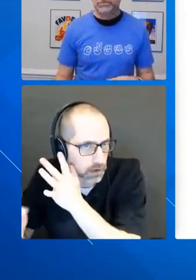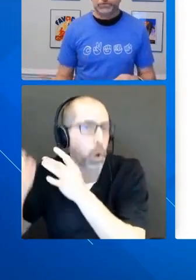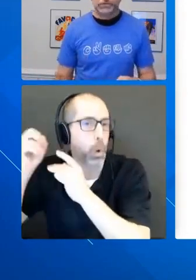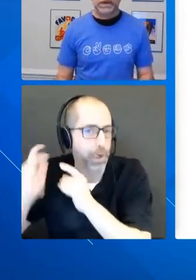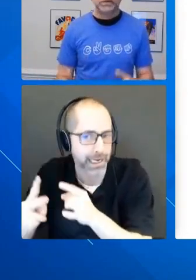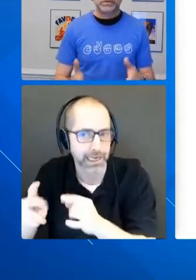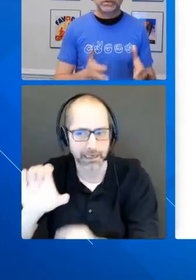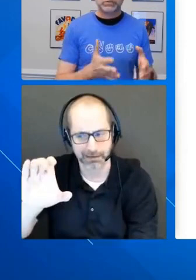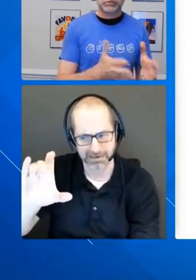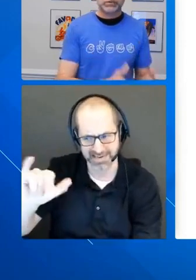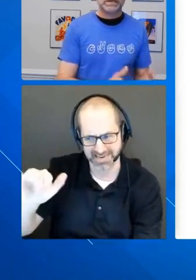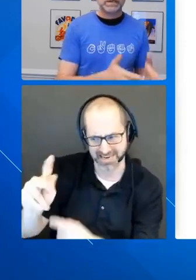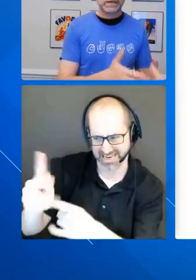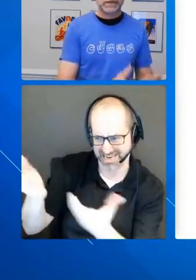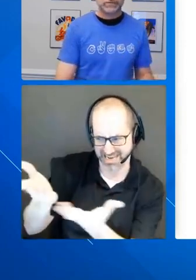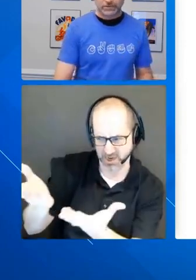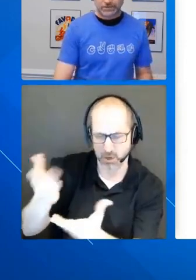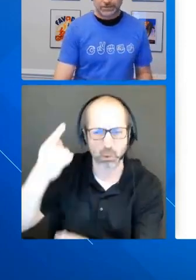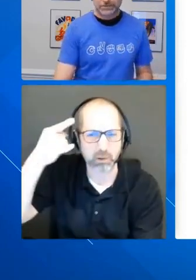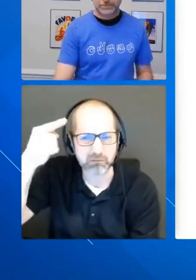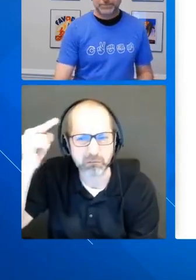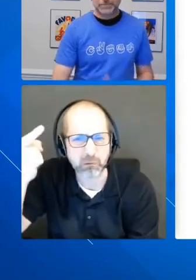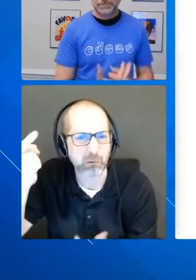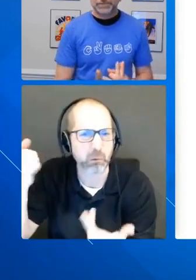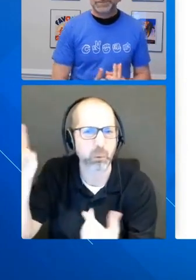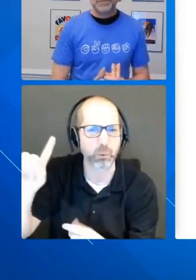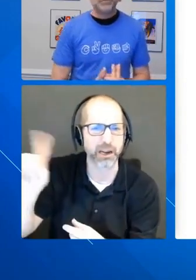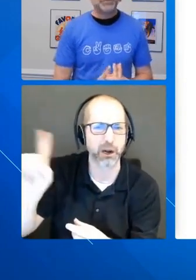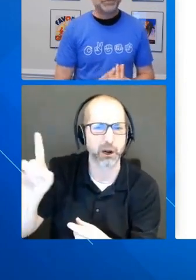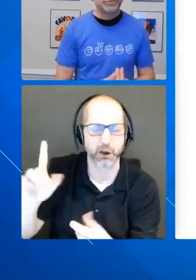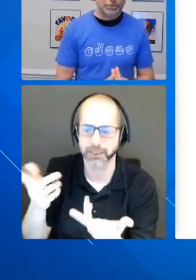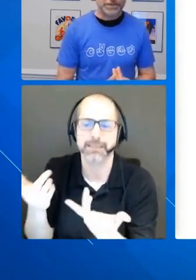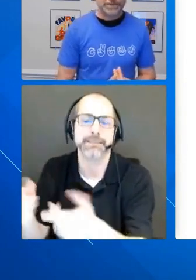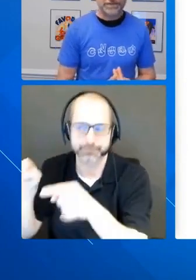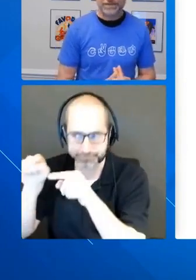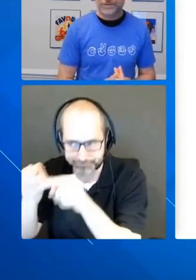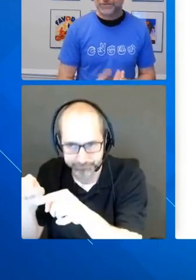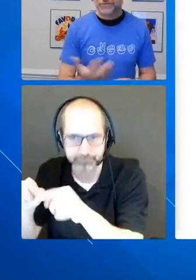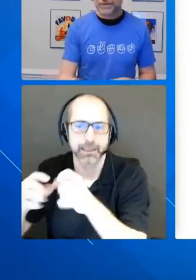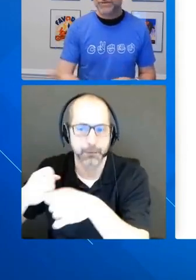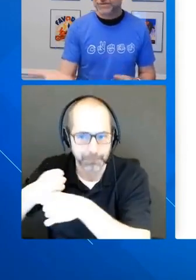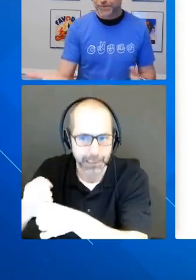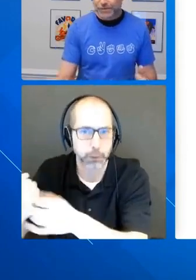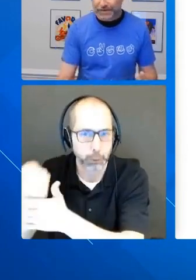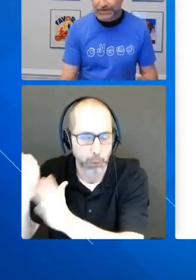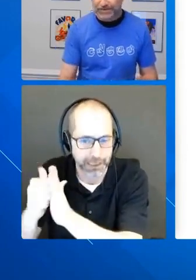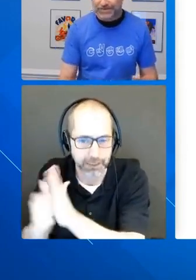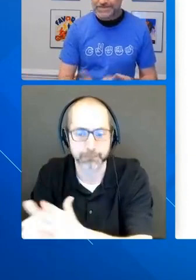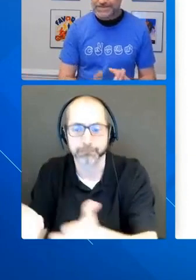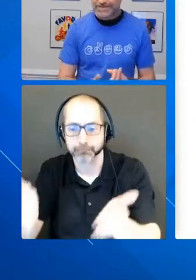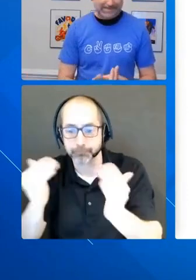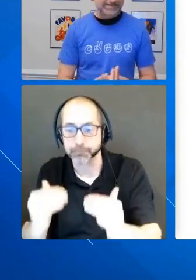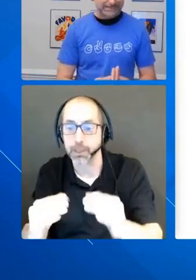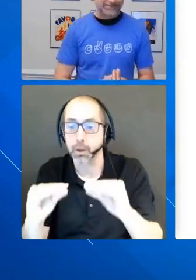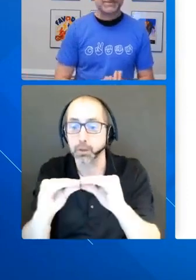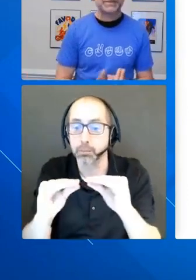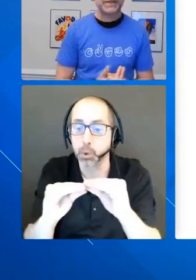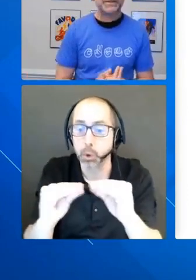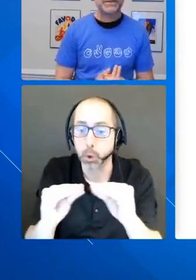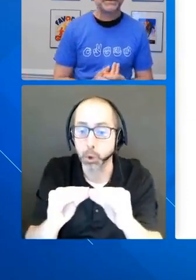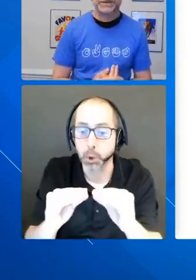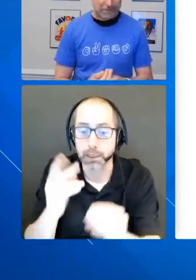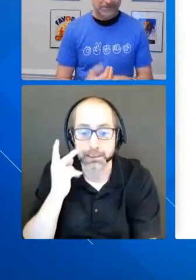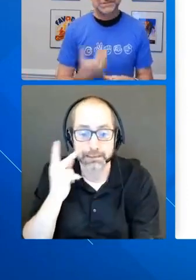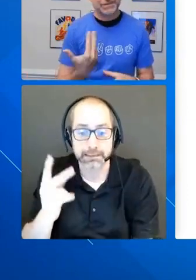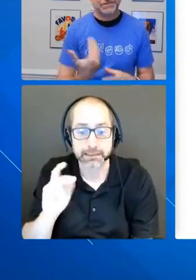being confused, I want to hear create an account. The same as with the more link. Here's this great article about, what is this, CSN, the Cvent